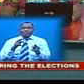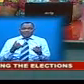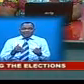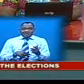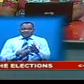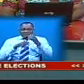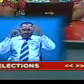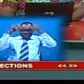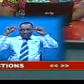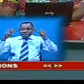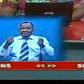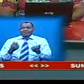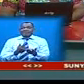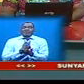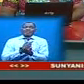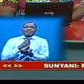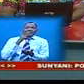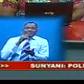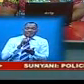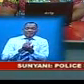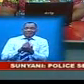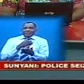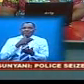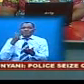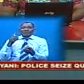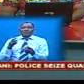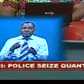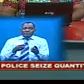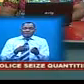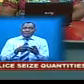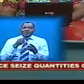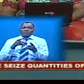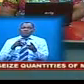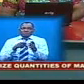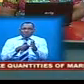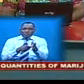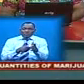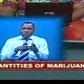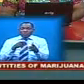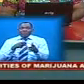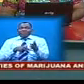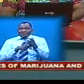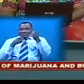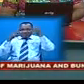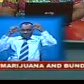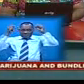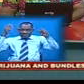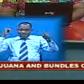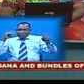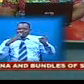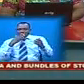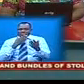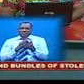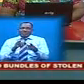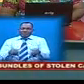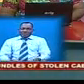Vice President, Mr. Kwesi Emesa-Arthur, is the best tribute to pay the man many describe as a fine